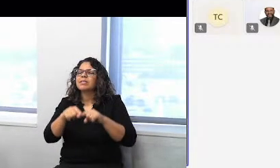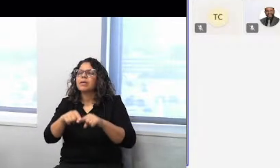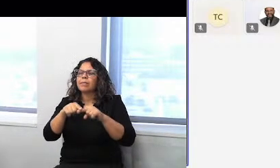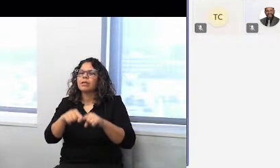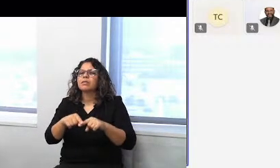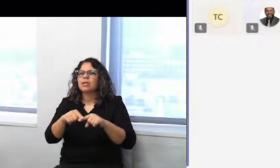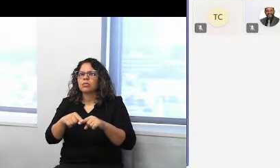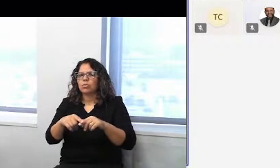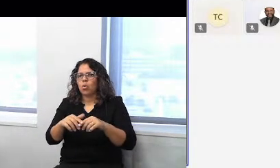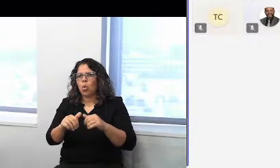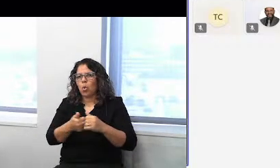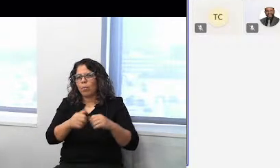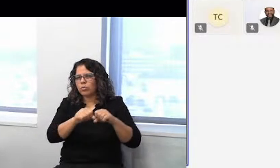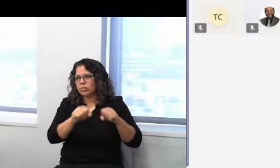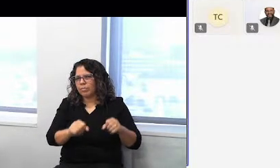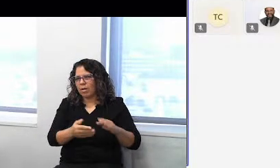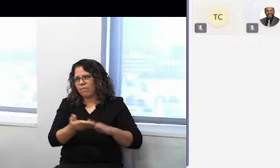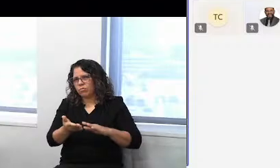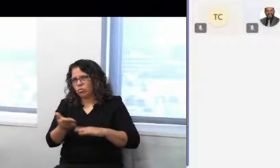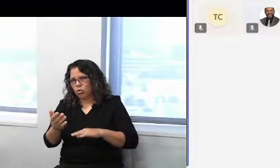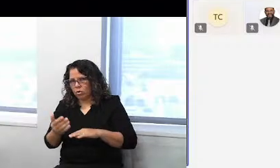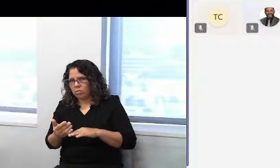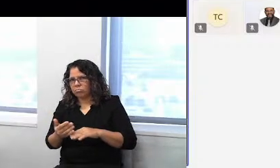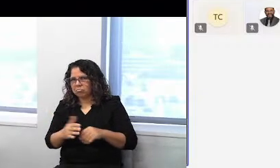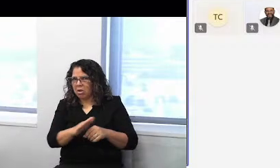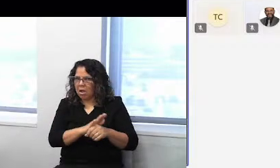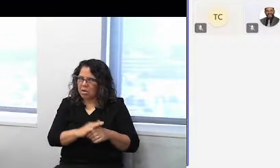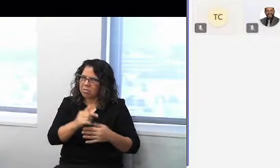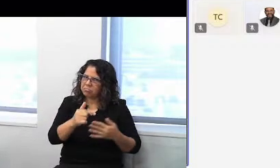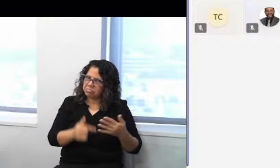area, etc. Is LUMA envisioning